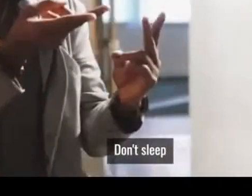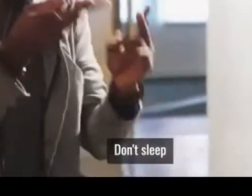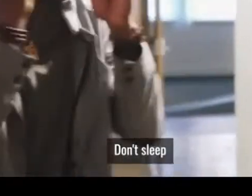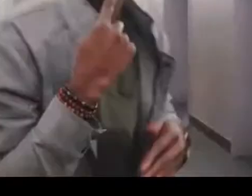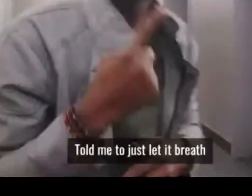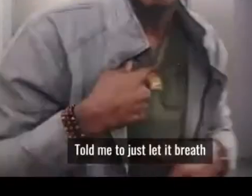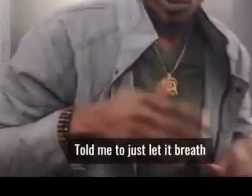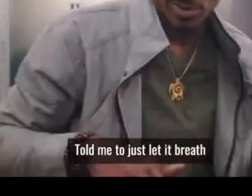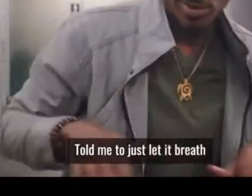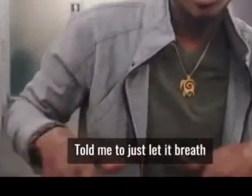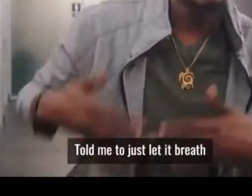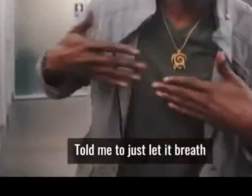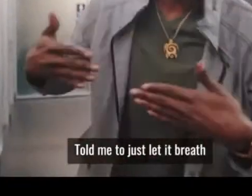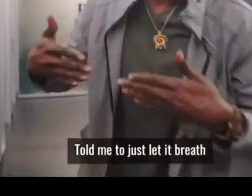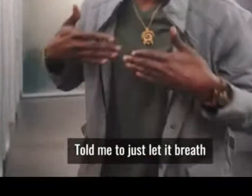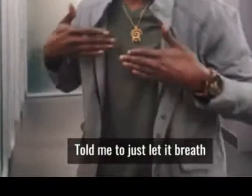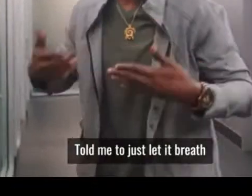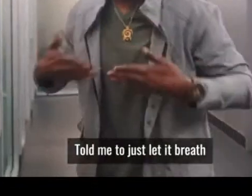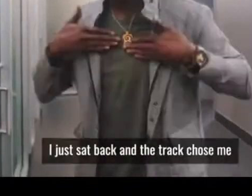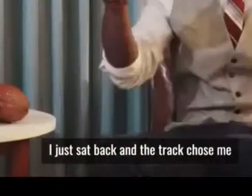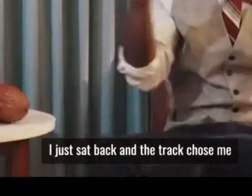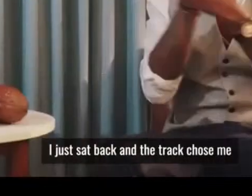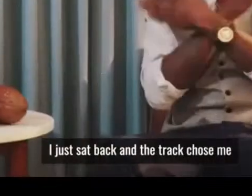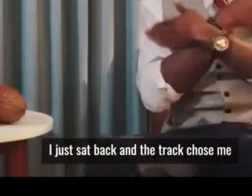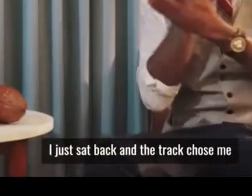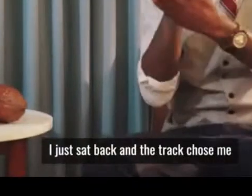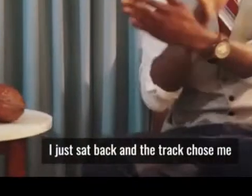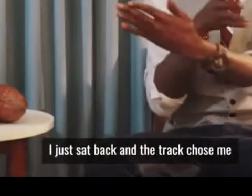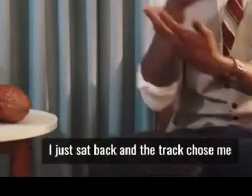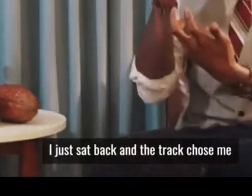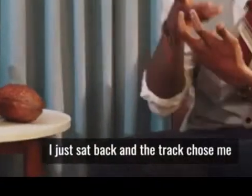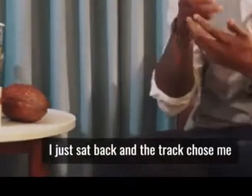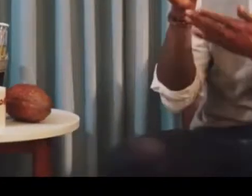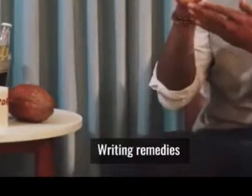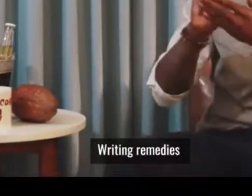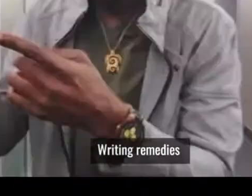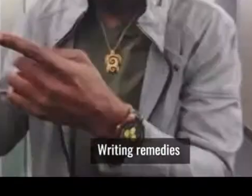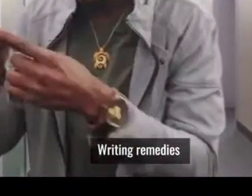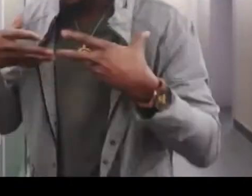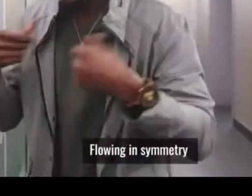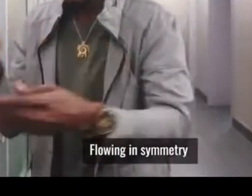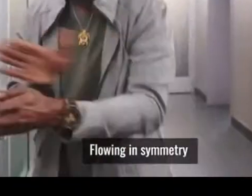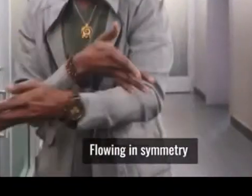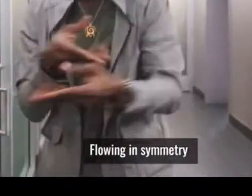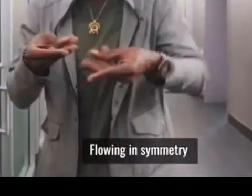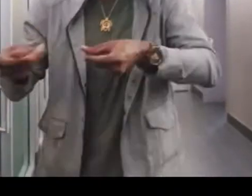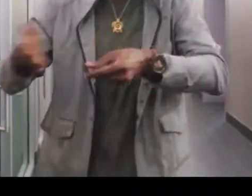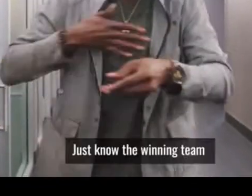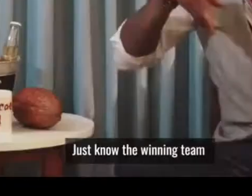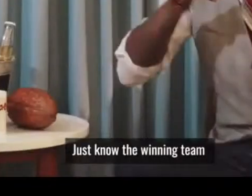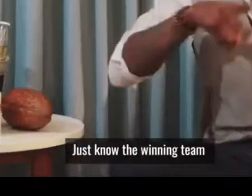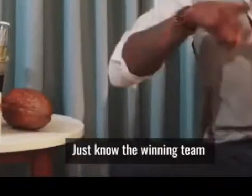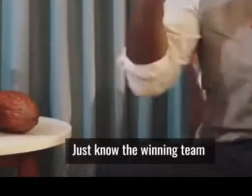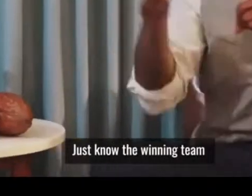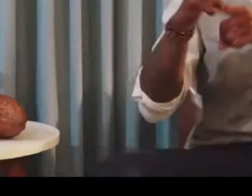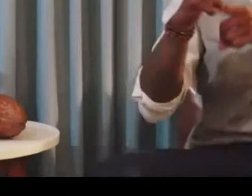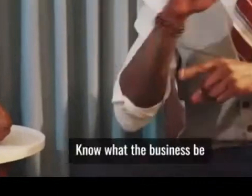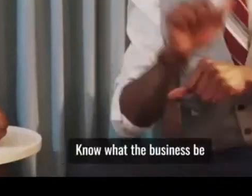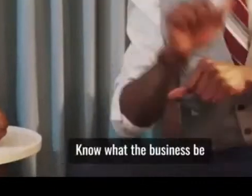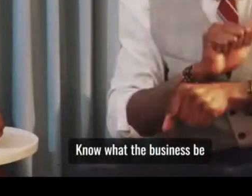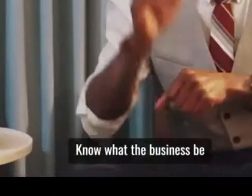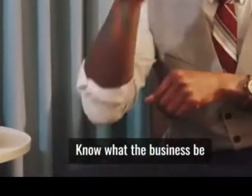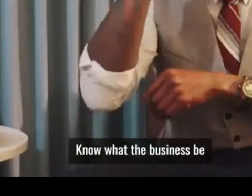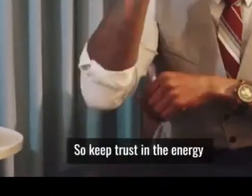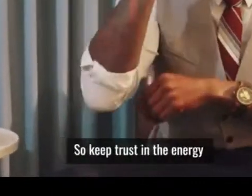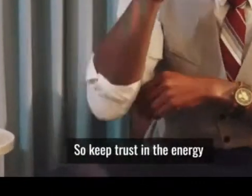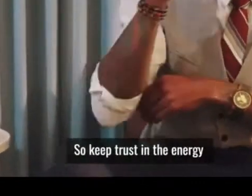don't sleep. Told me to just let it breathe. I just sat back and the track chose me. Writing remedies, flowing in symmetry. Just know the winning team know